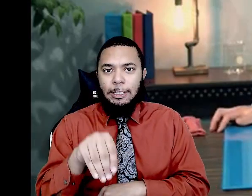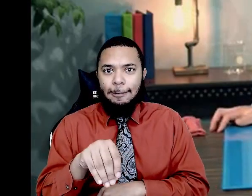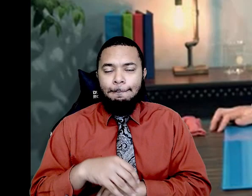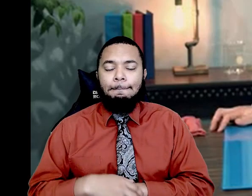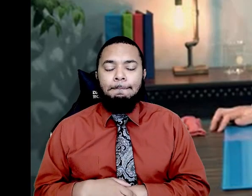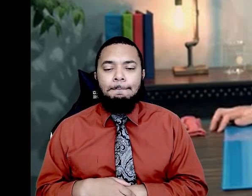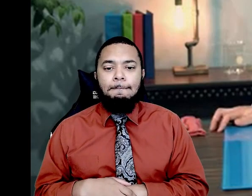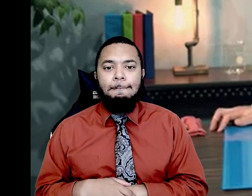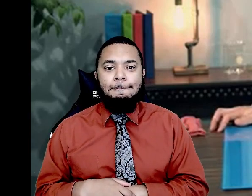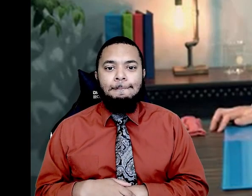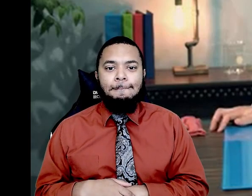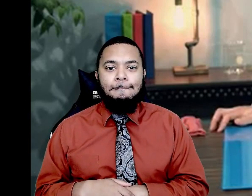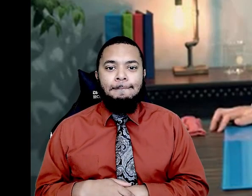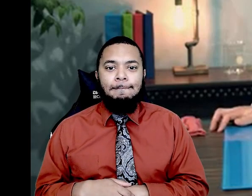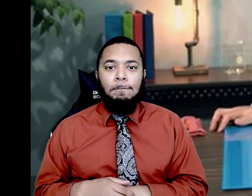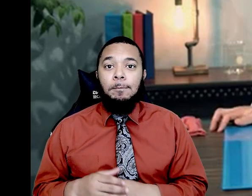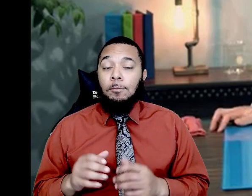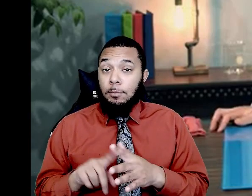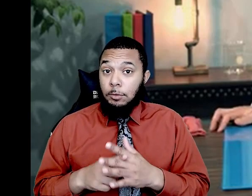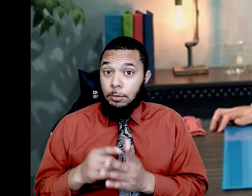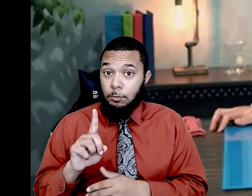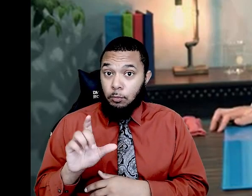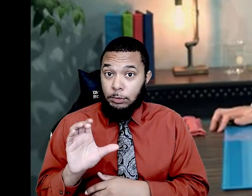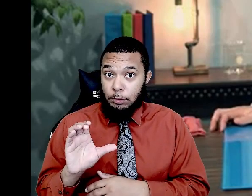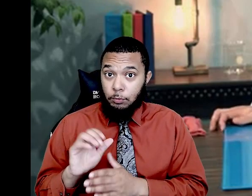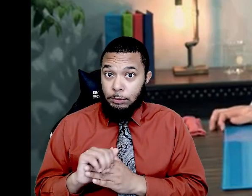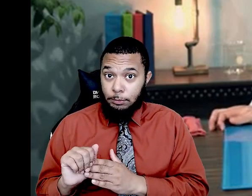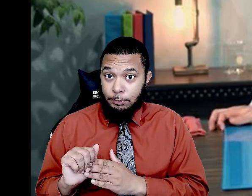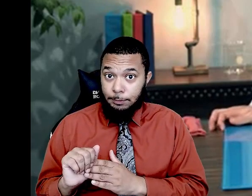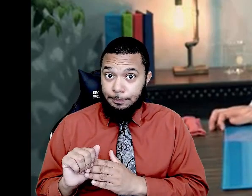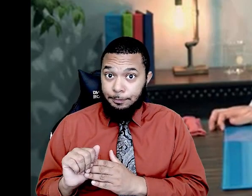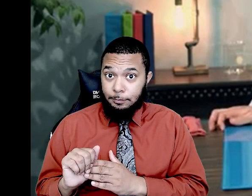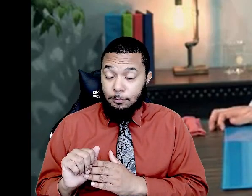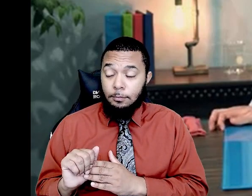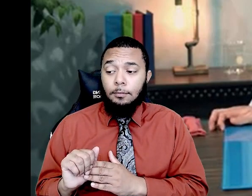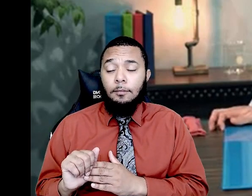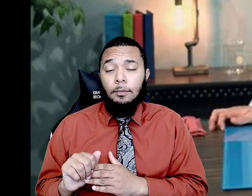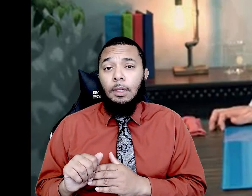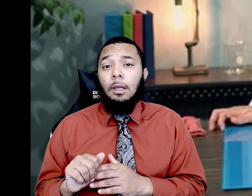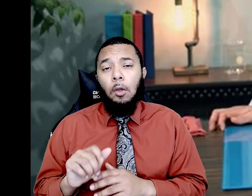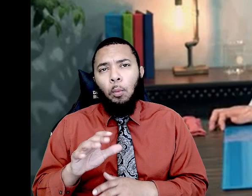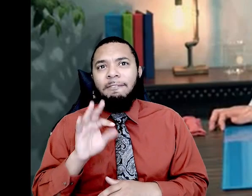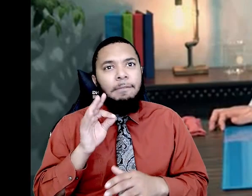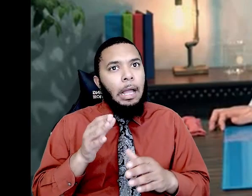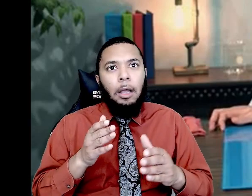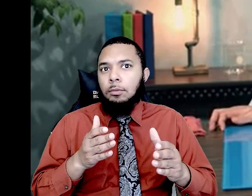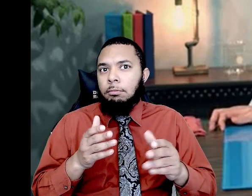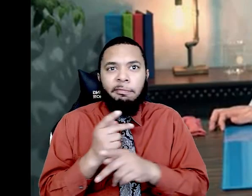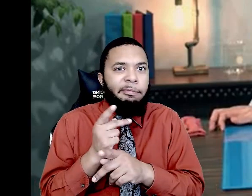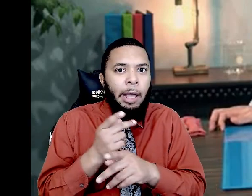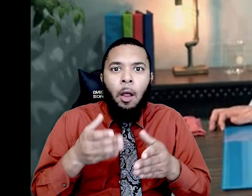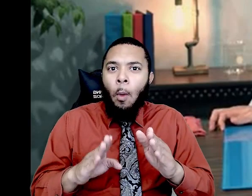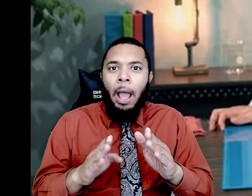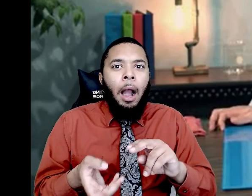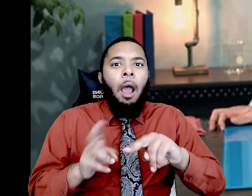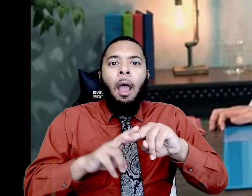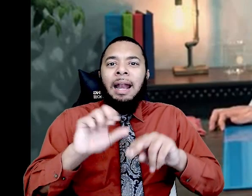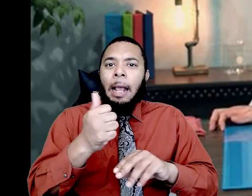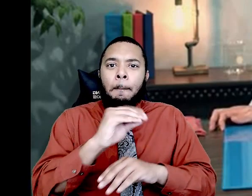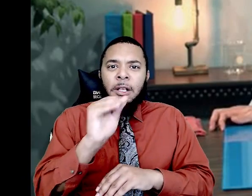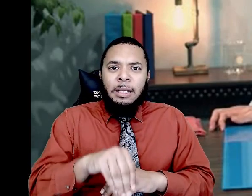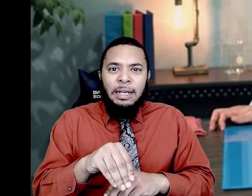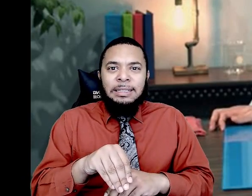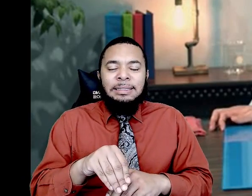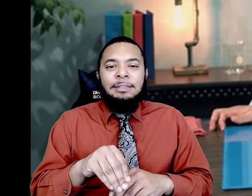Right? So we have got $100, and we found a way to make it grow 10% in a growth